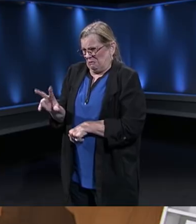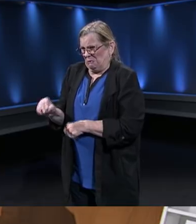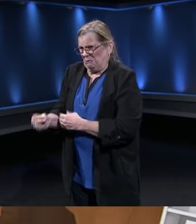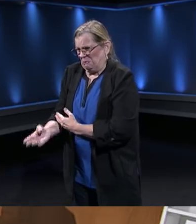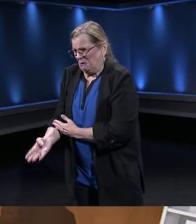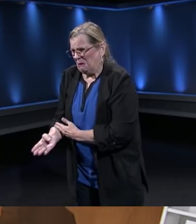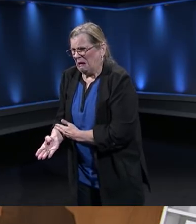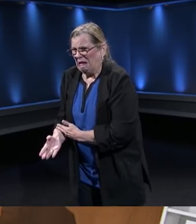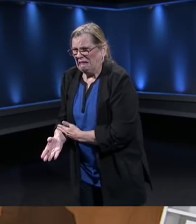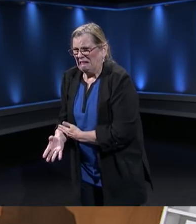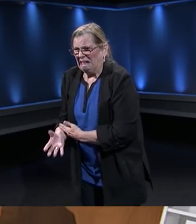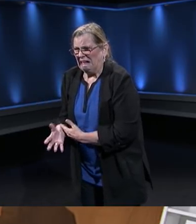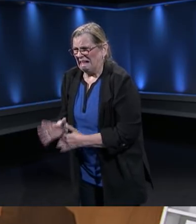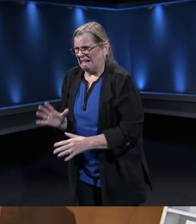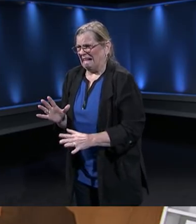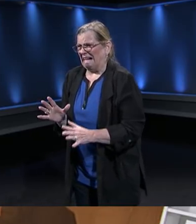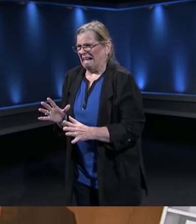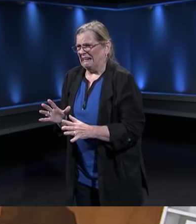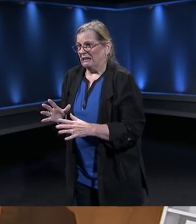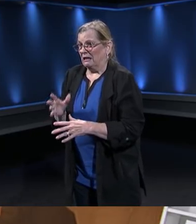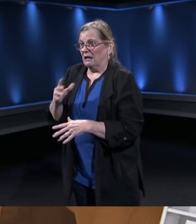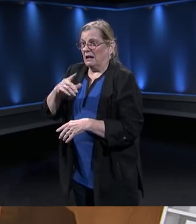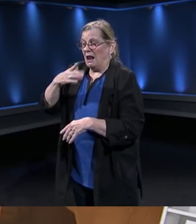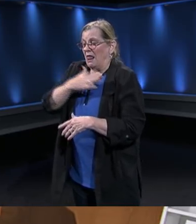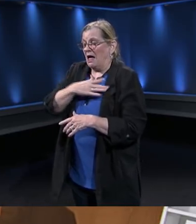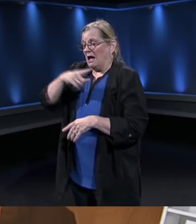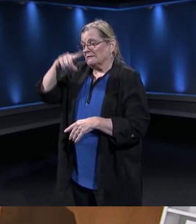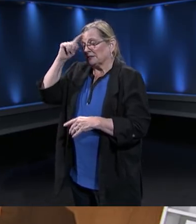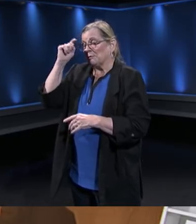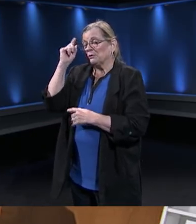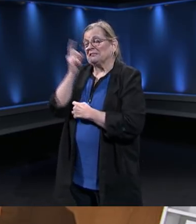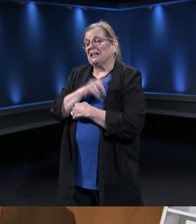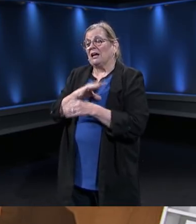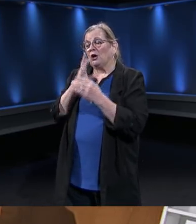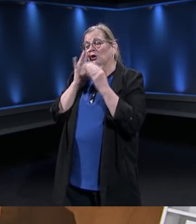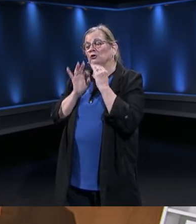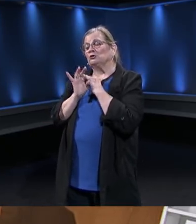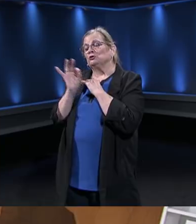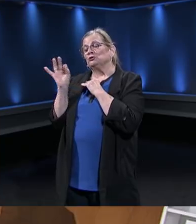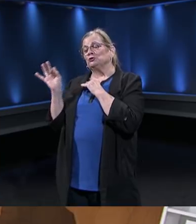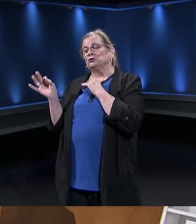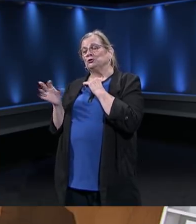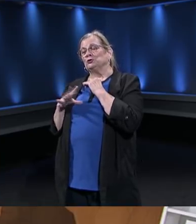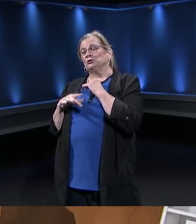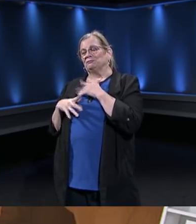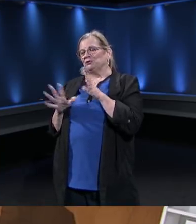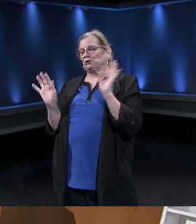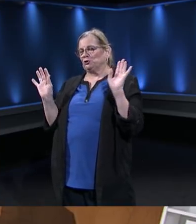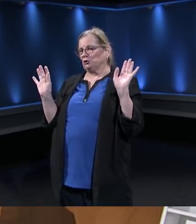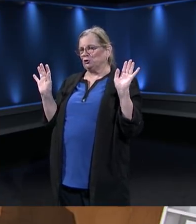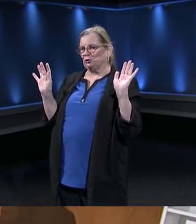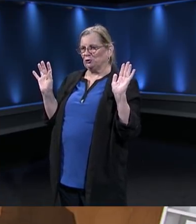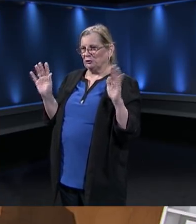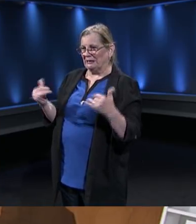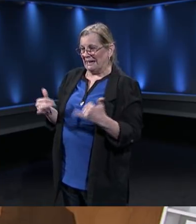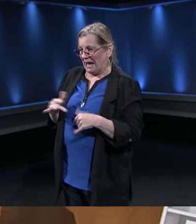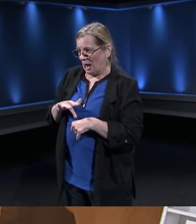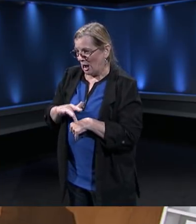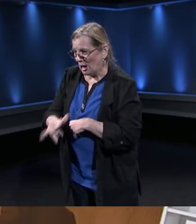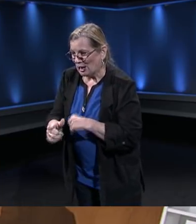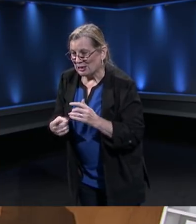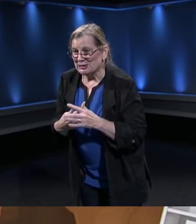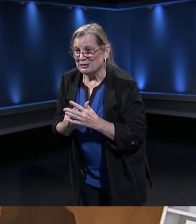lost their routine. It's going to be a challenge just to, overall to go to the virtual schooling. So having that early, I'm wondering if